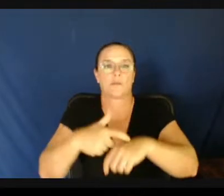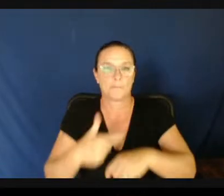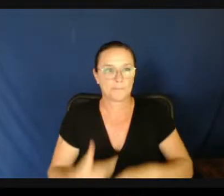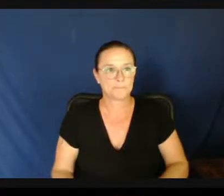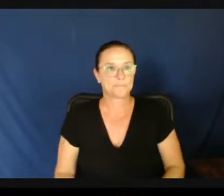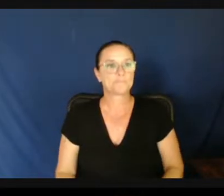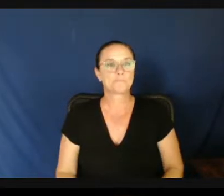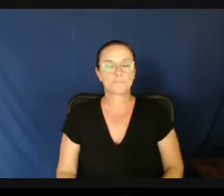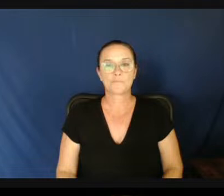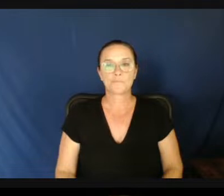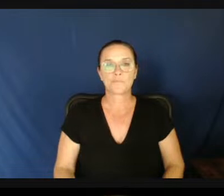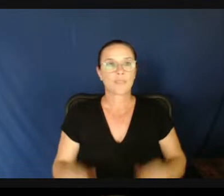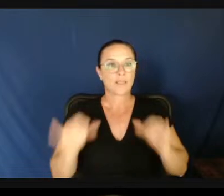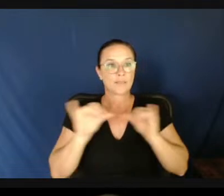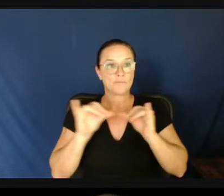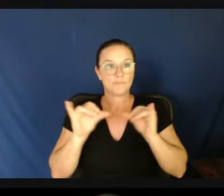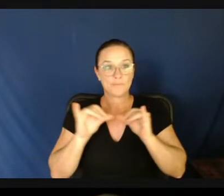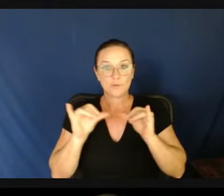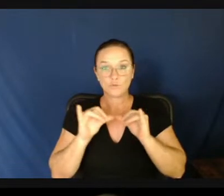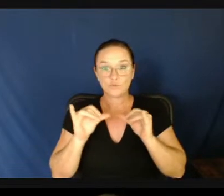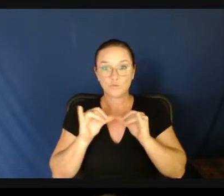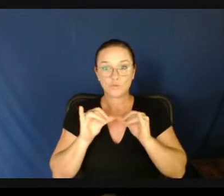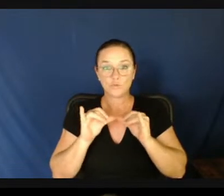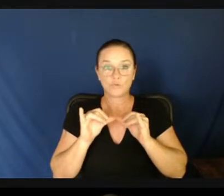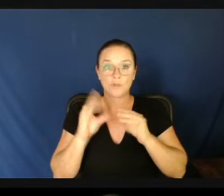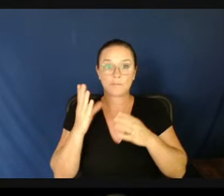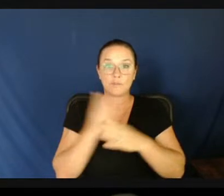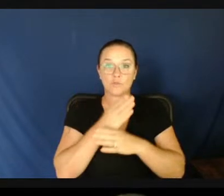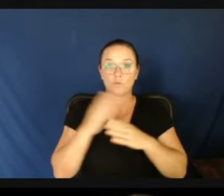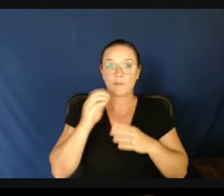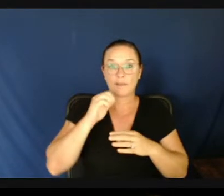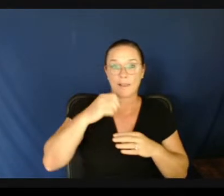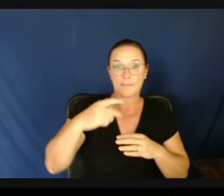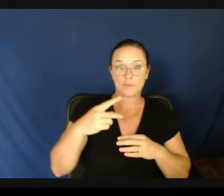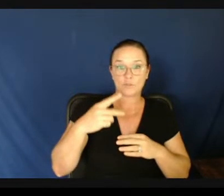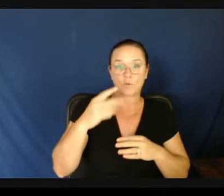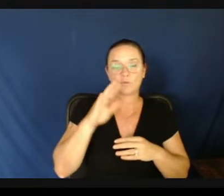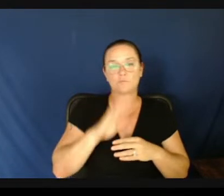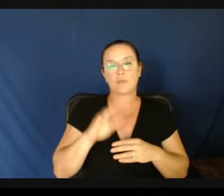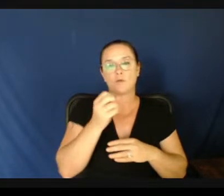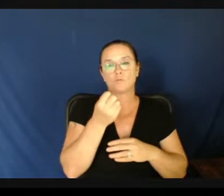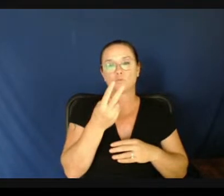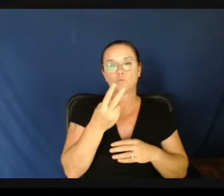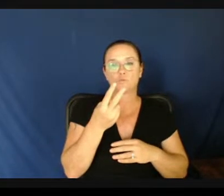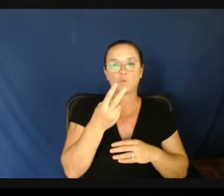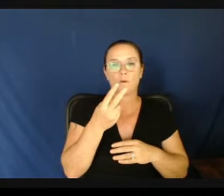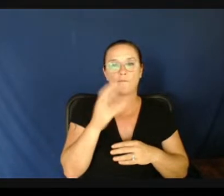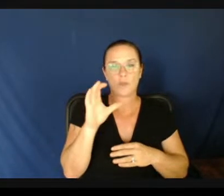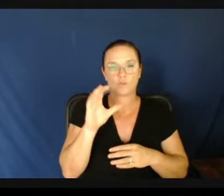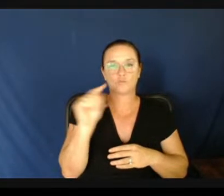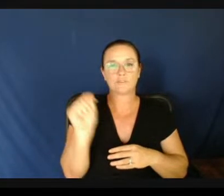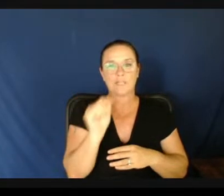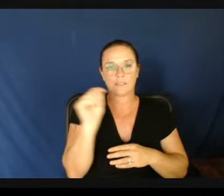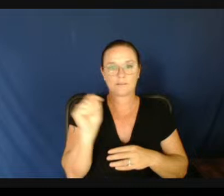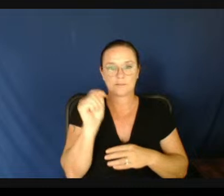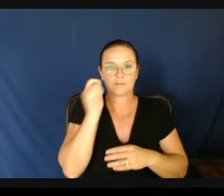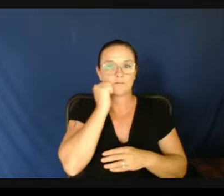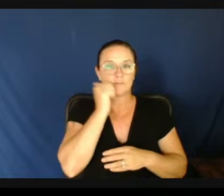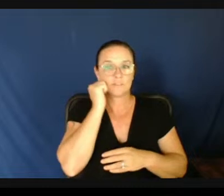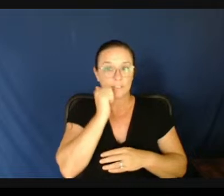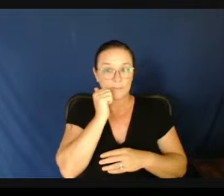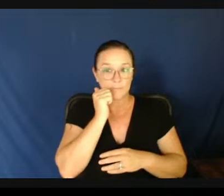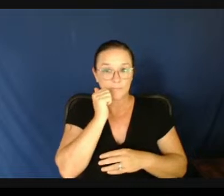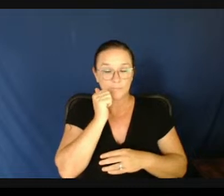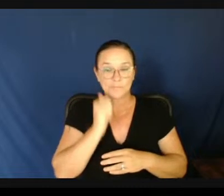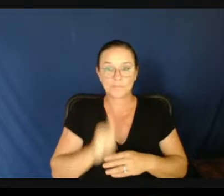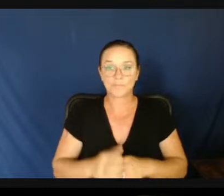So they've measured between the episodes this 1,200 tons per day emission rate of gas.